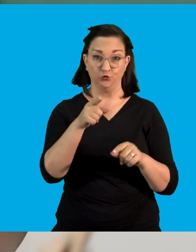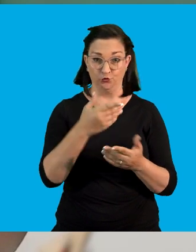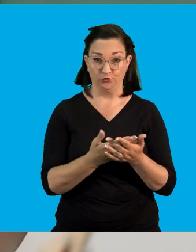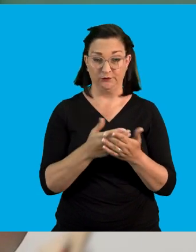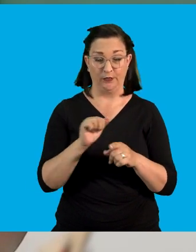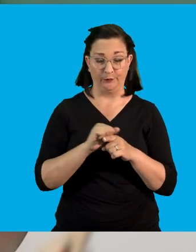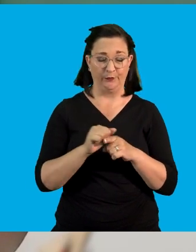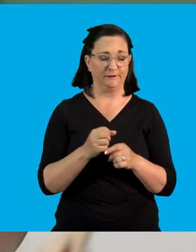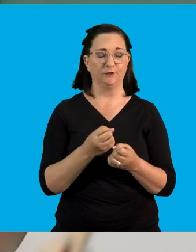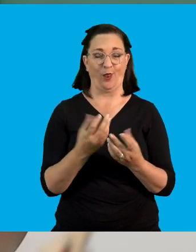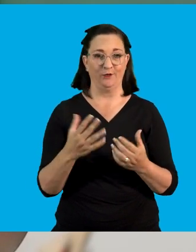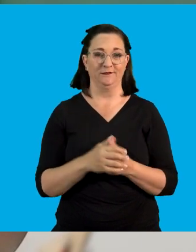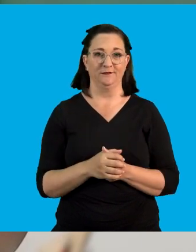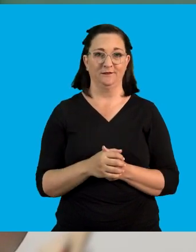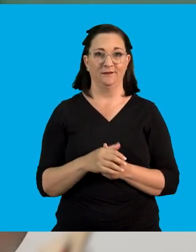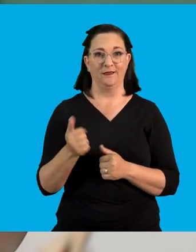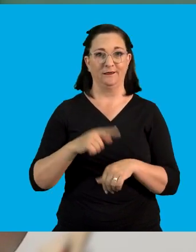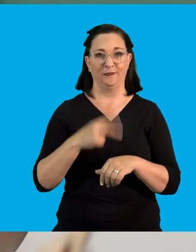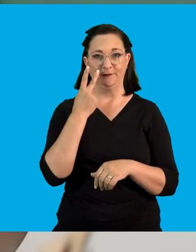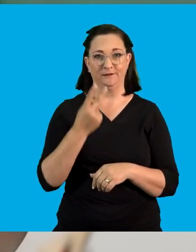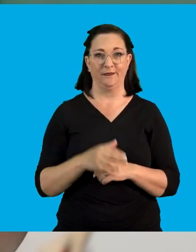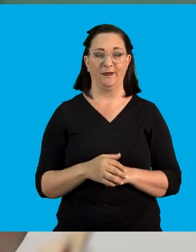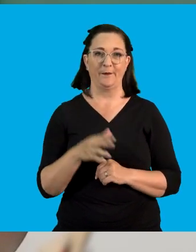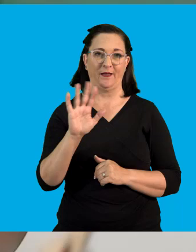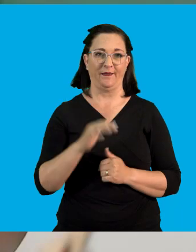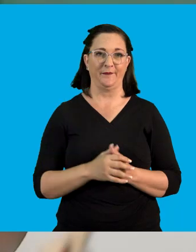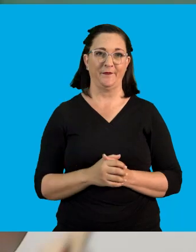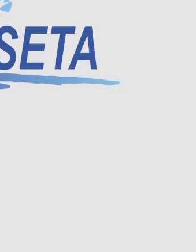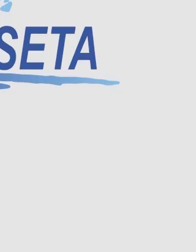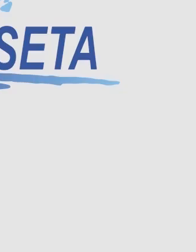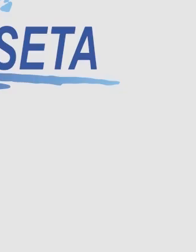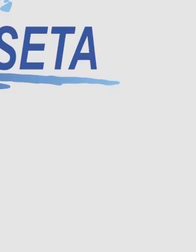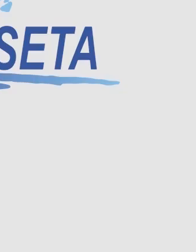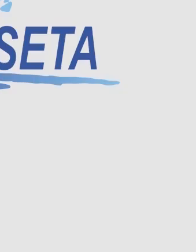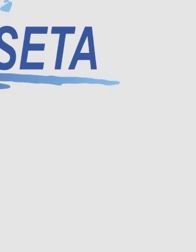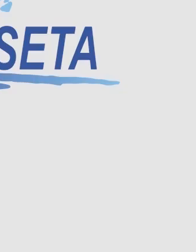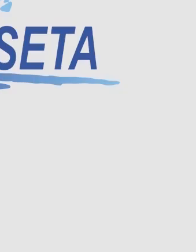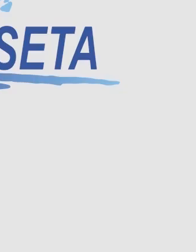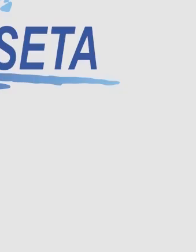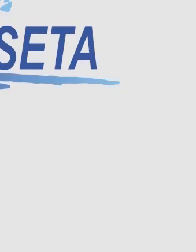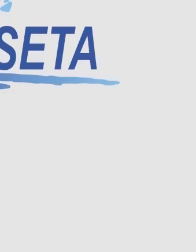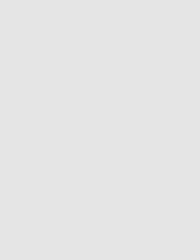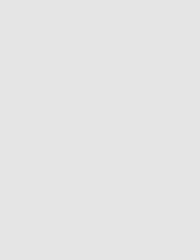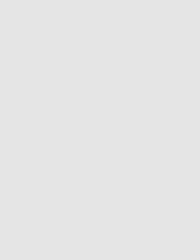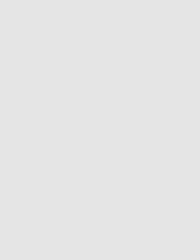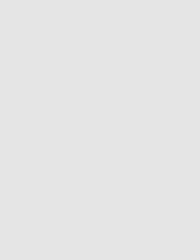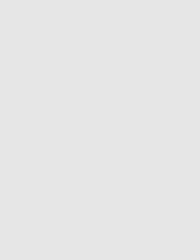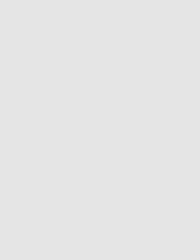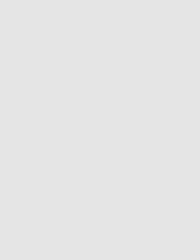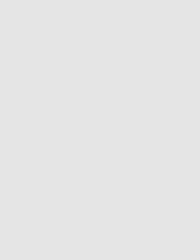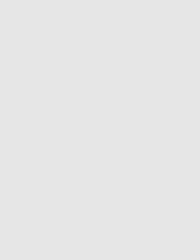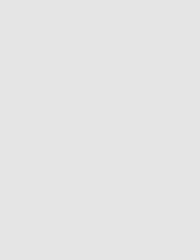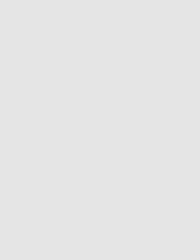part. Practice as much as you can. See you next time. Goodbye.